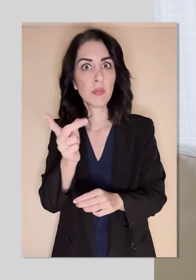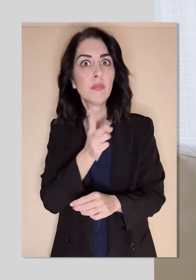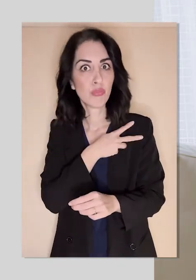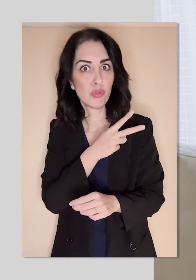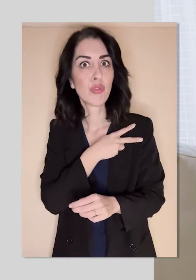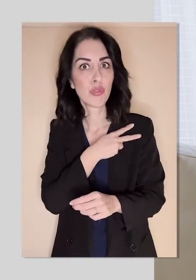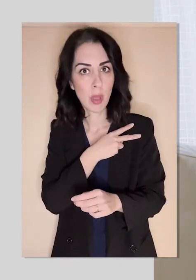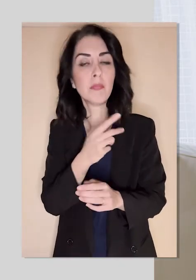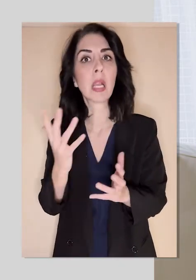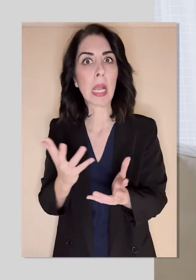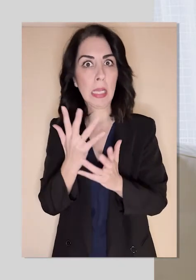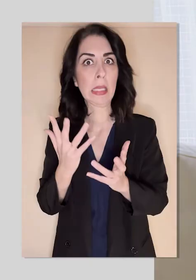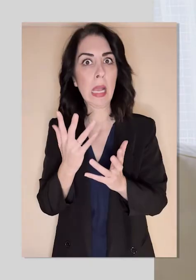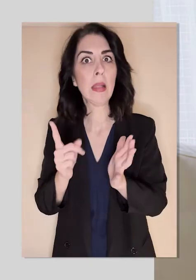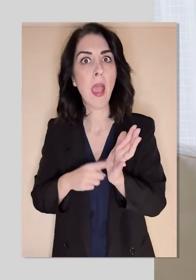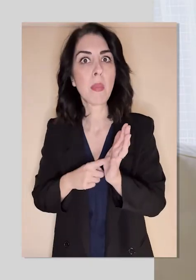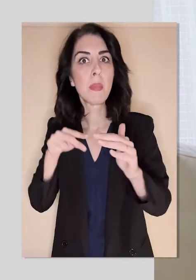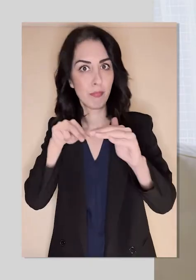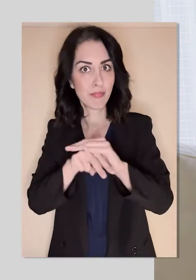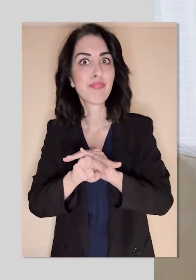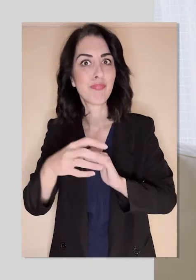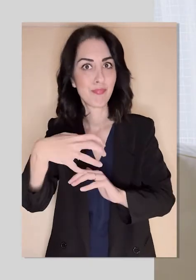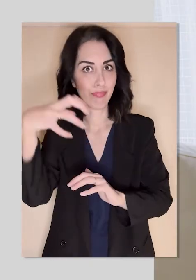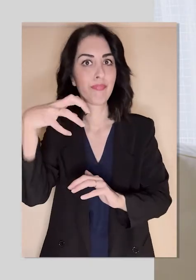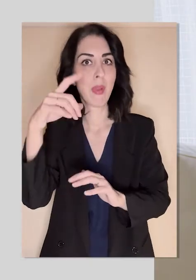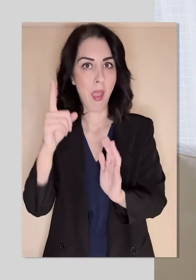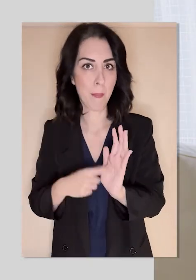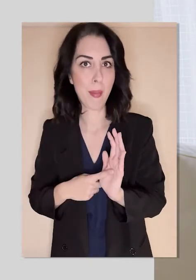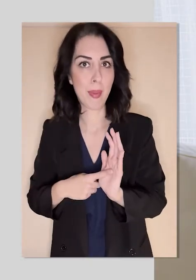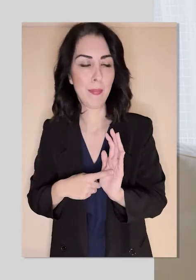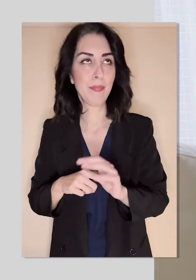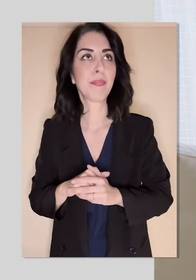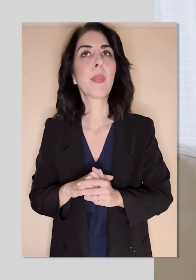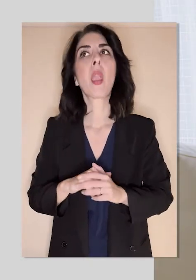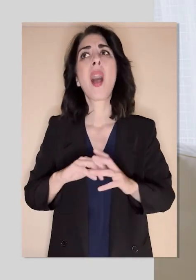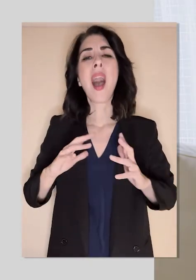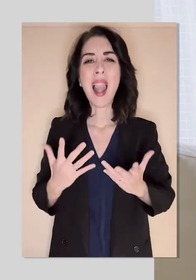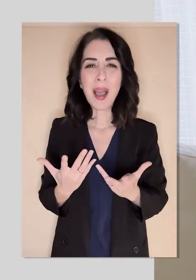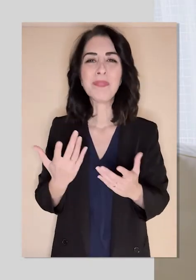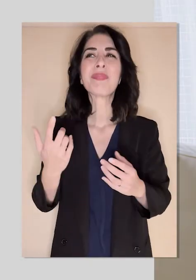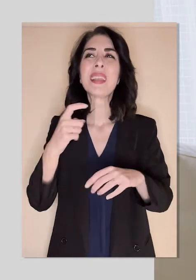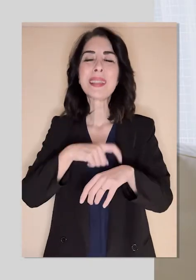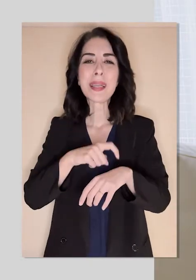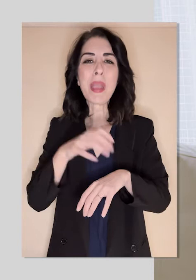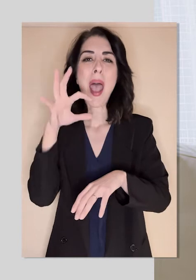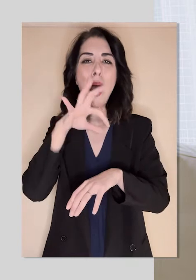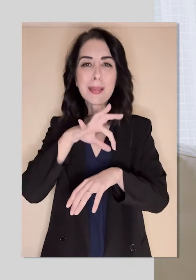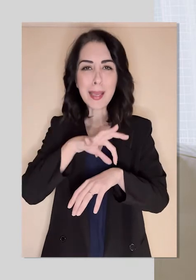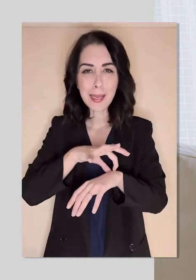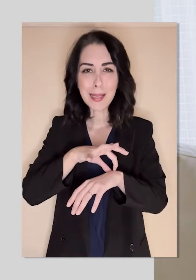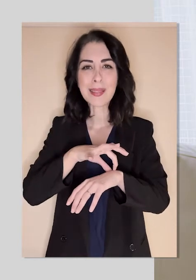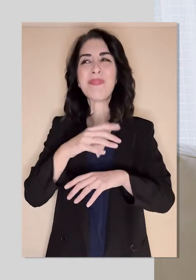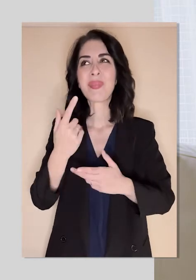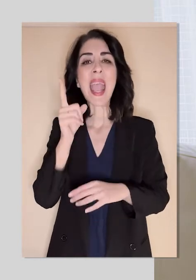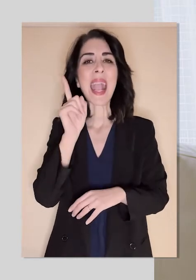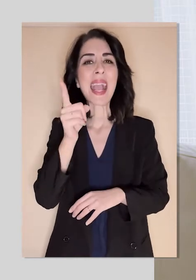right, that there was something wrong. But it's so unlikely, if the patient fits the perfect criteria for migraine,